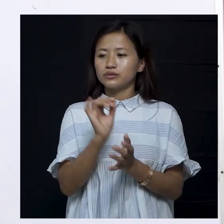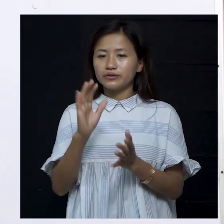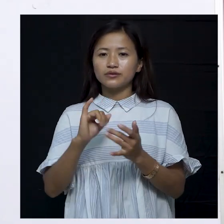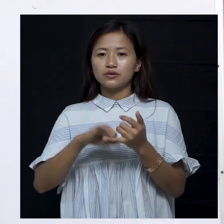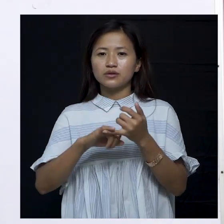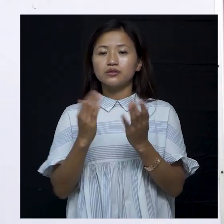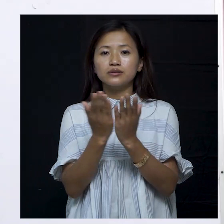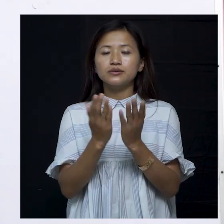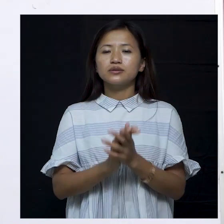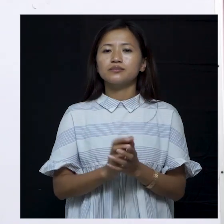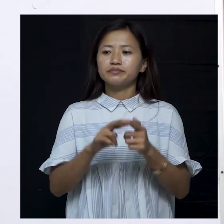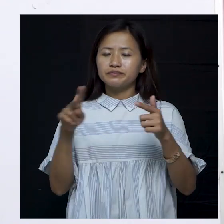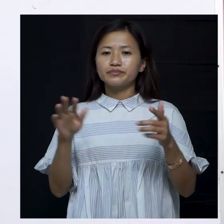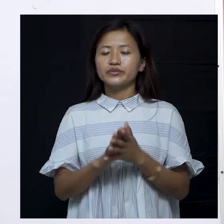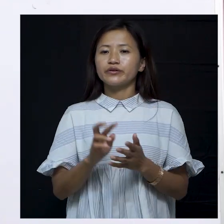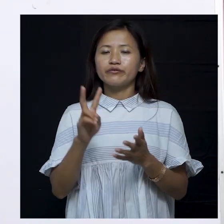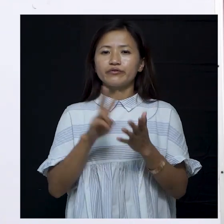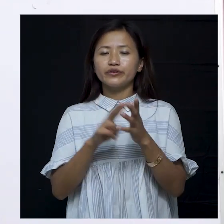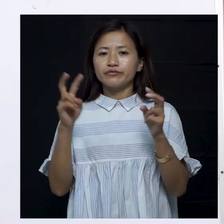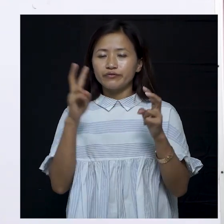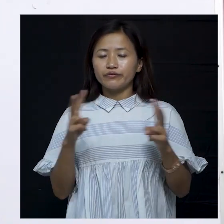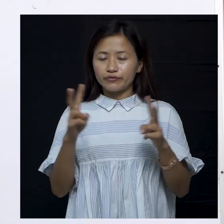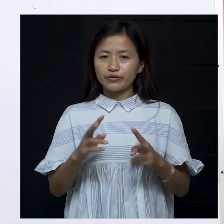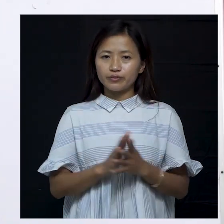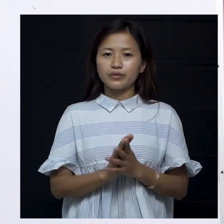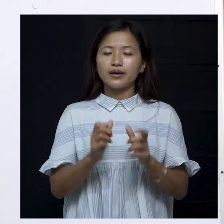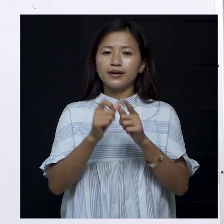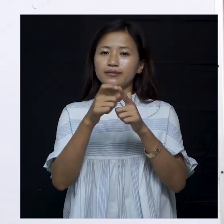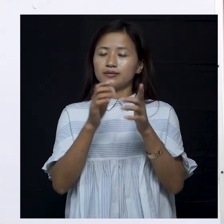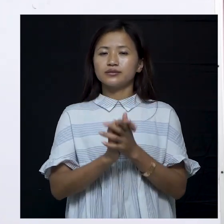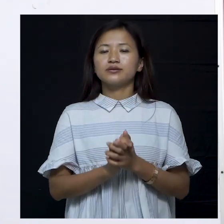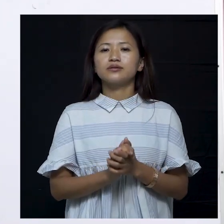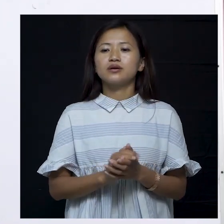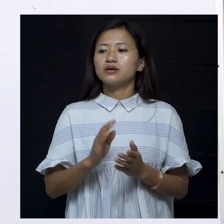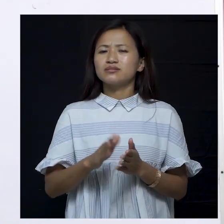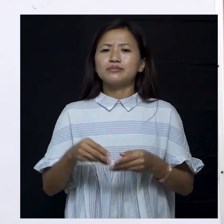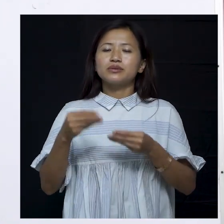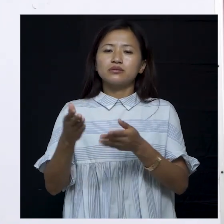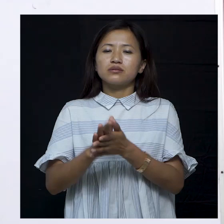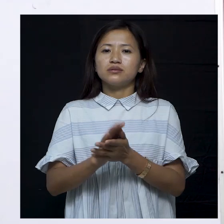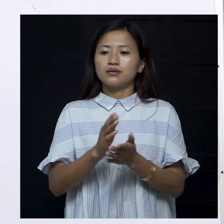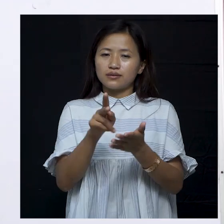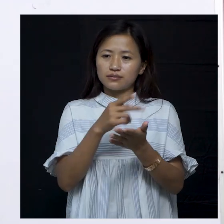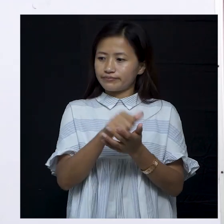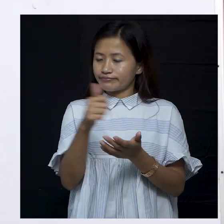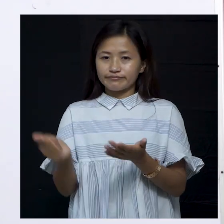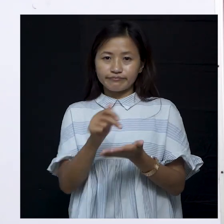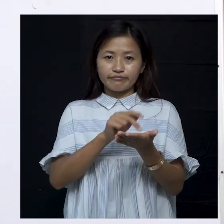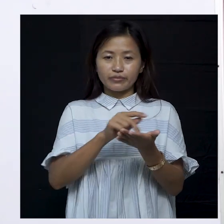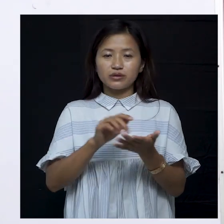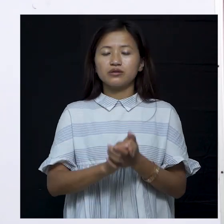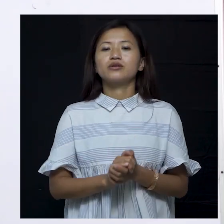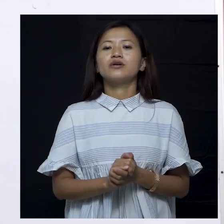a predicate, a verb, but it still depends on another part of the sentence. We have the